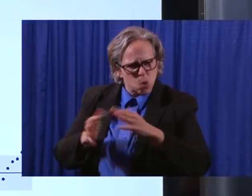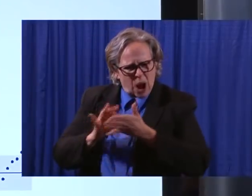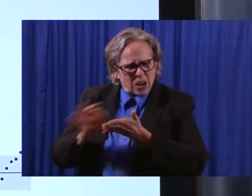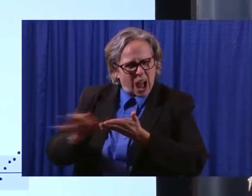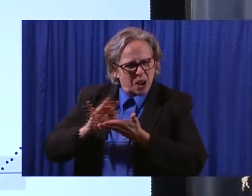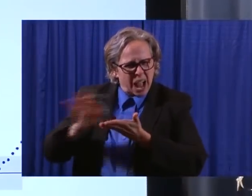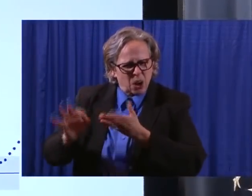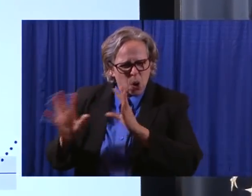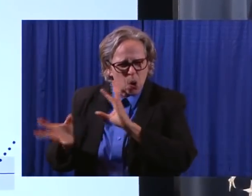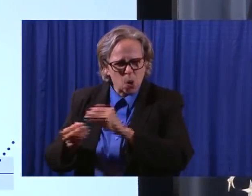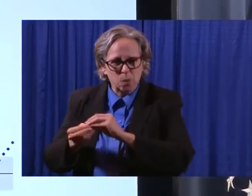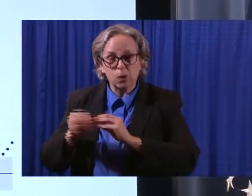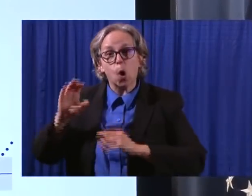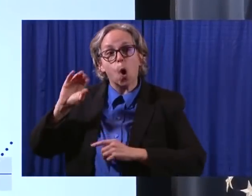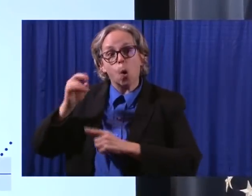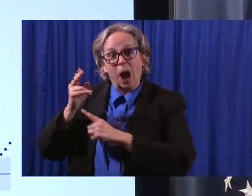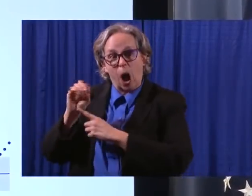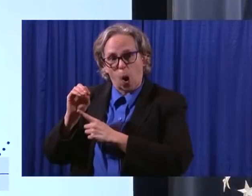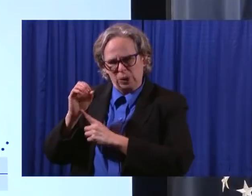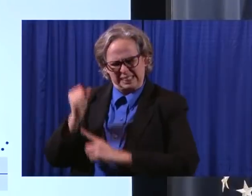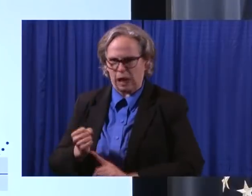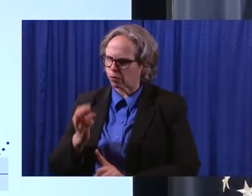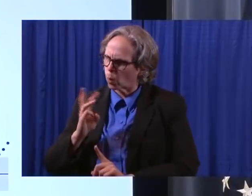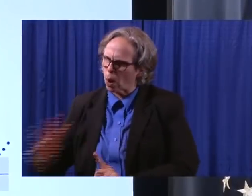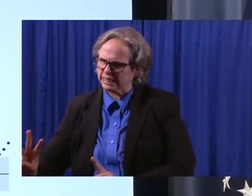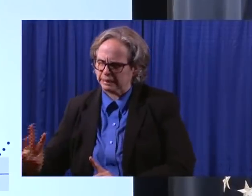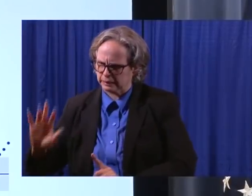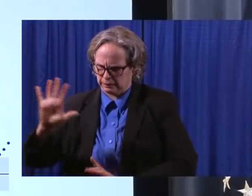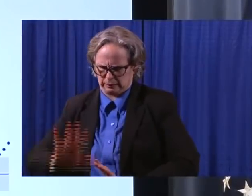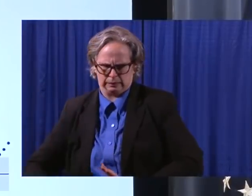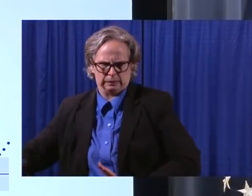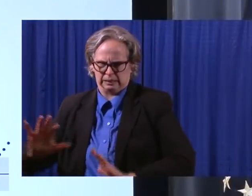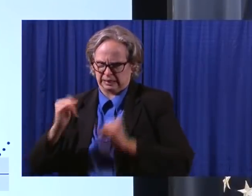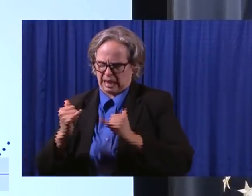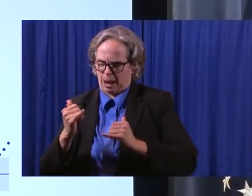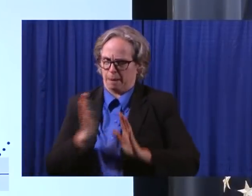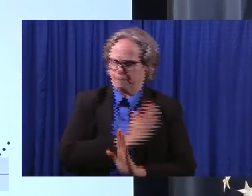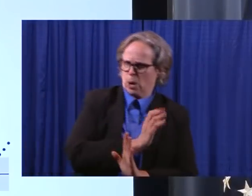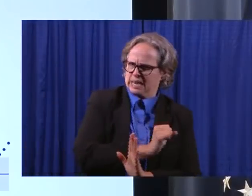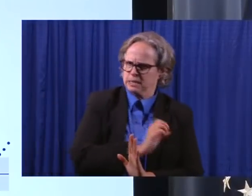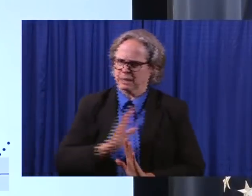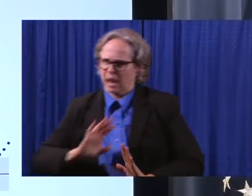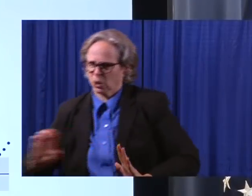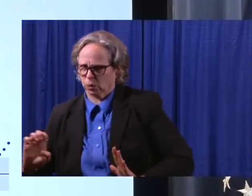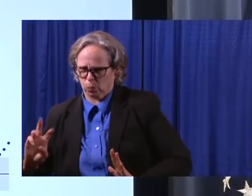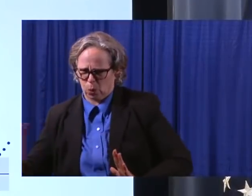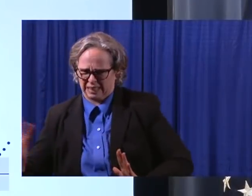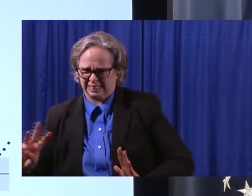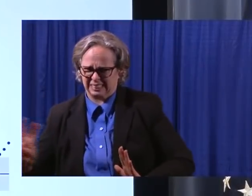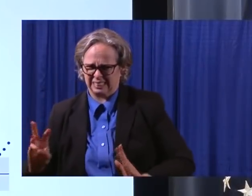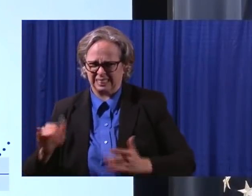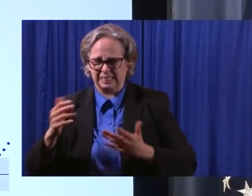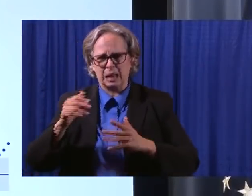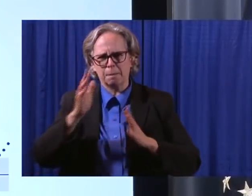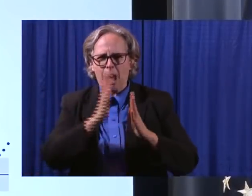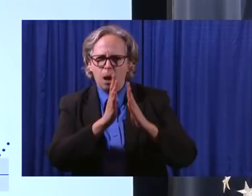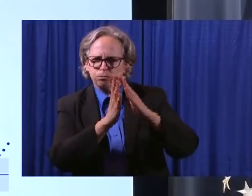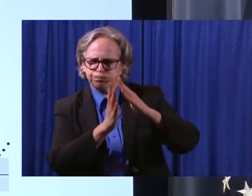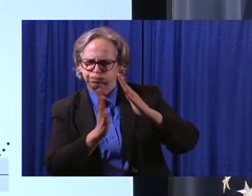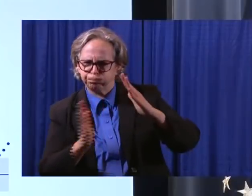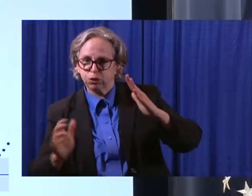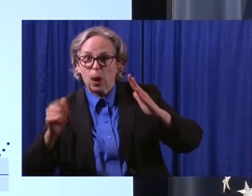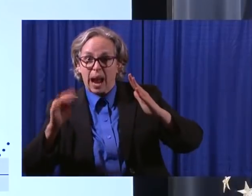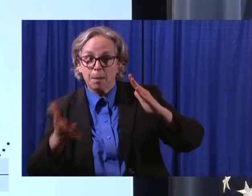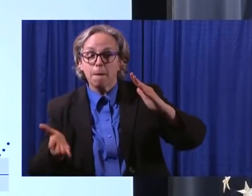about that. This is just Southwest Ohio. Increased into the peak in sort of middle of April. And since that time, we've seen a